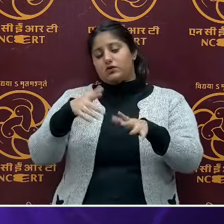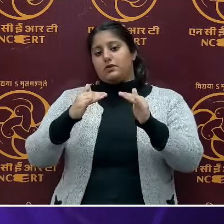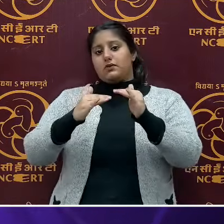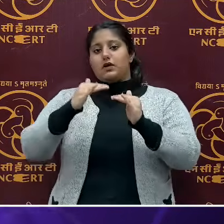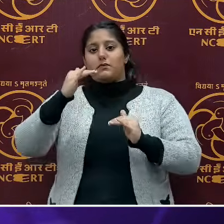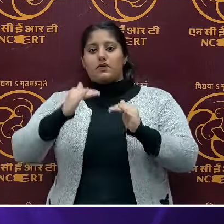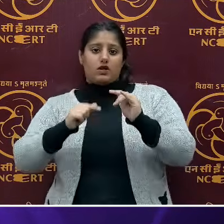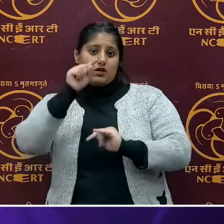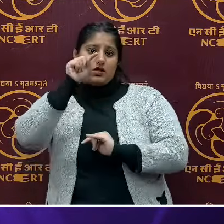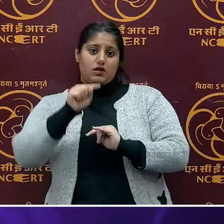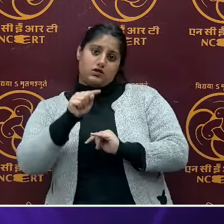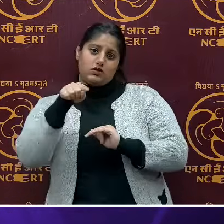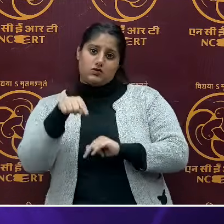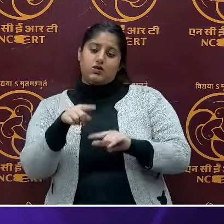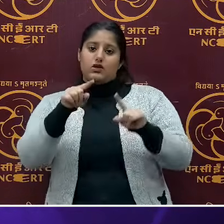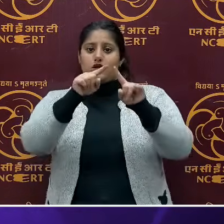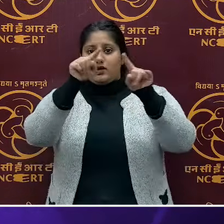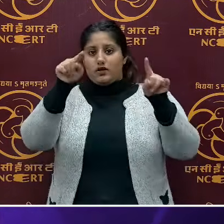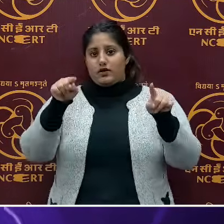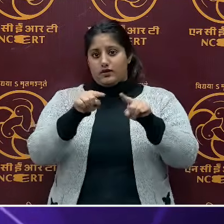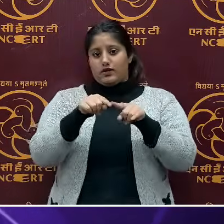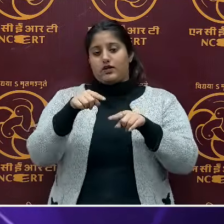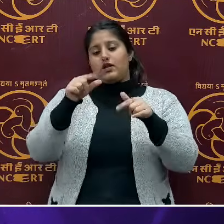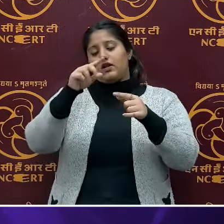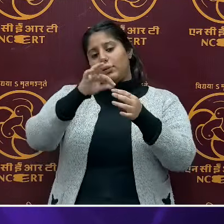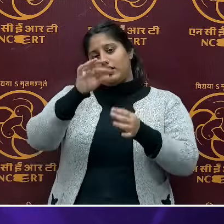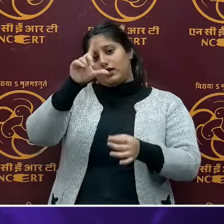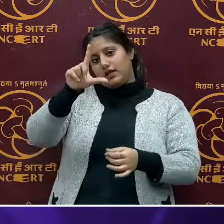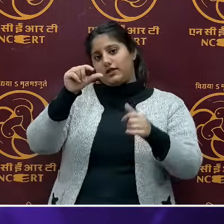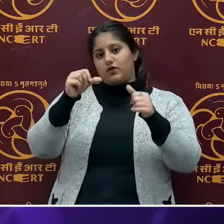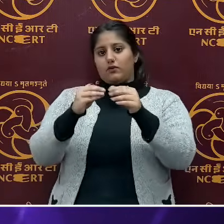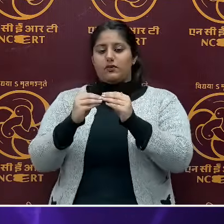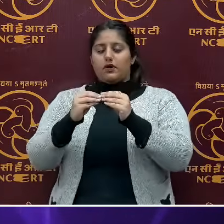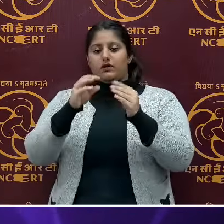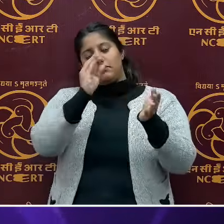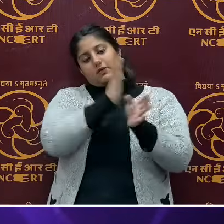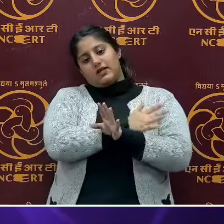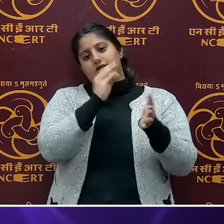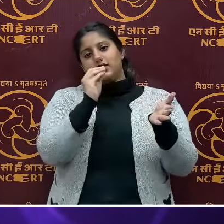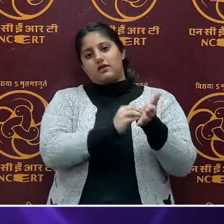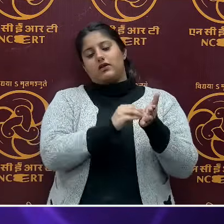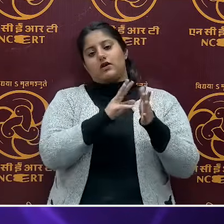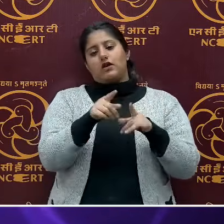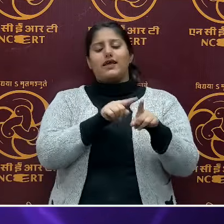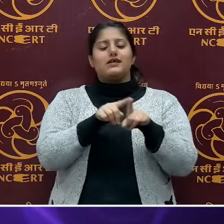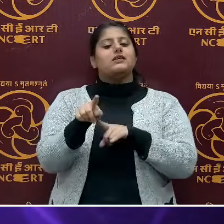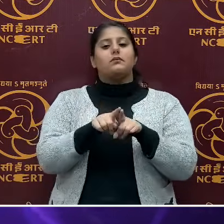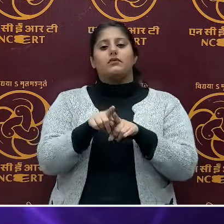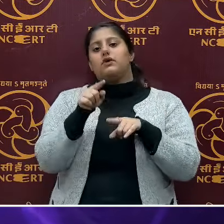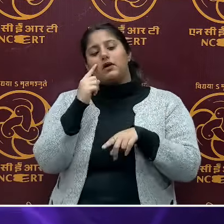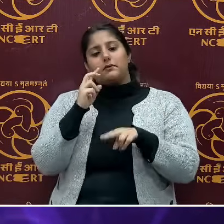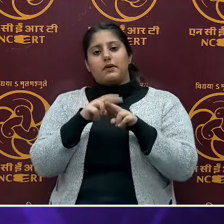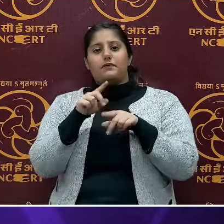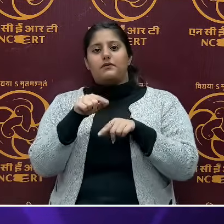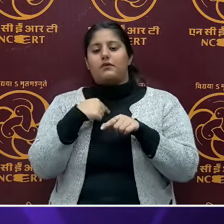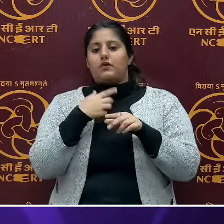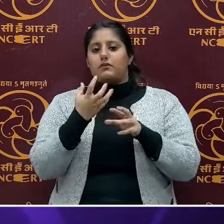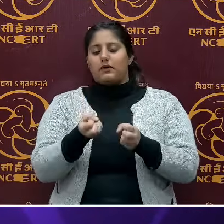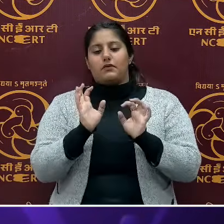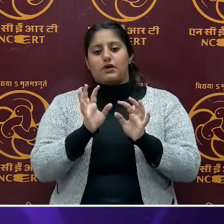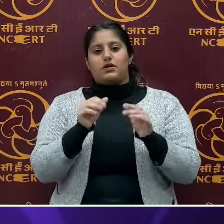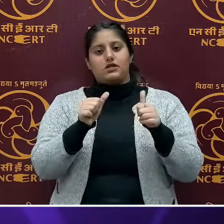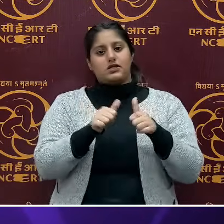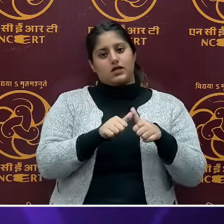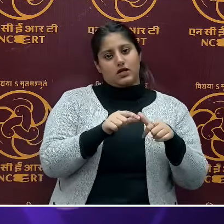ratios because these are rectangles where length and breadth are given. Yeah. So, for example, we have rectangle